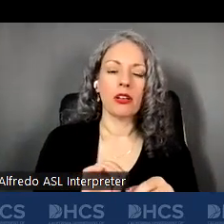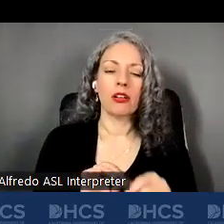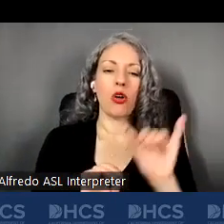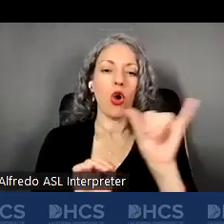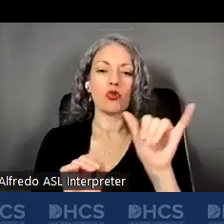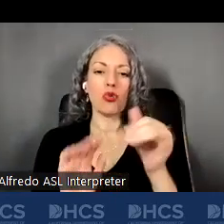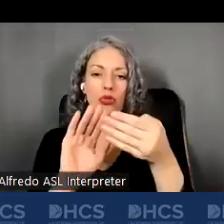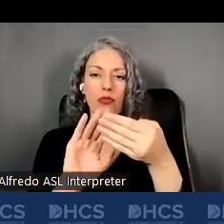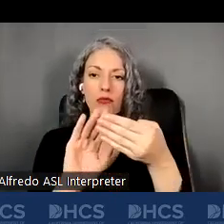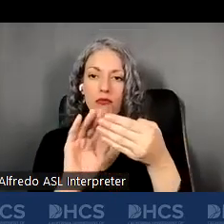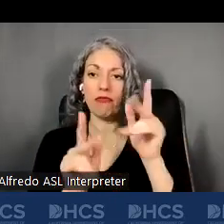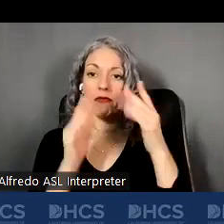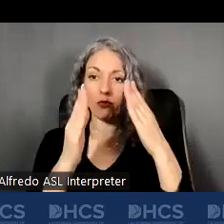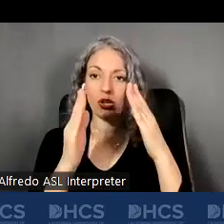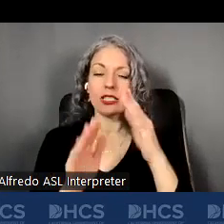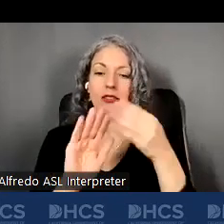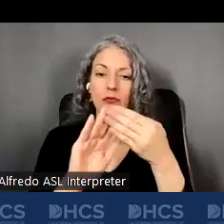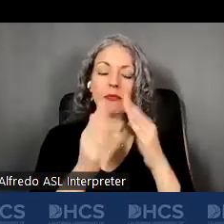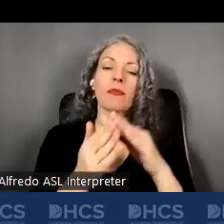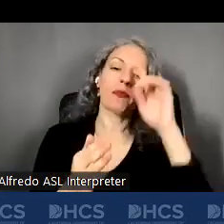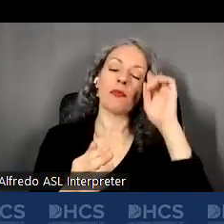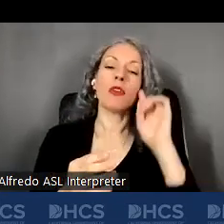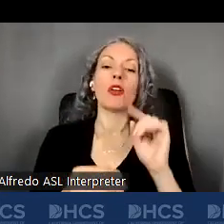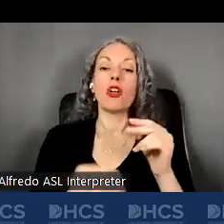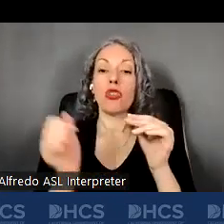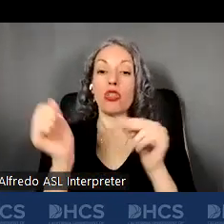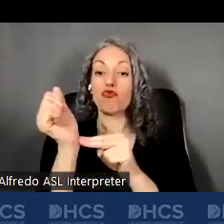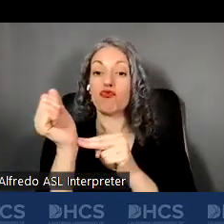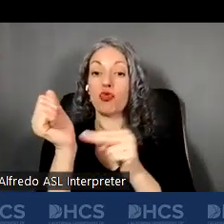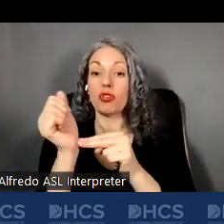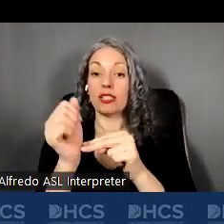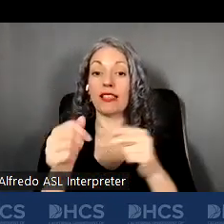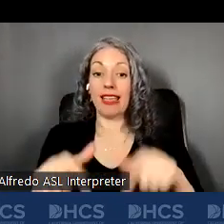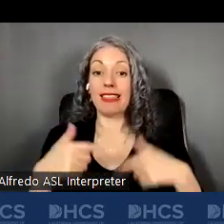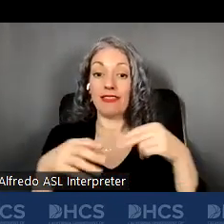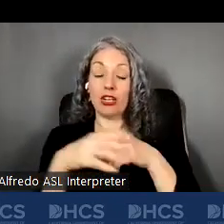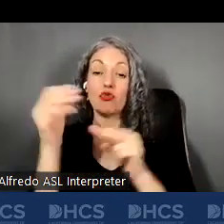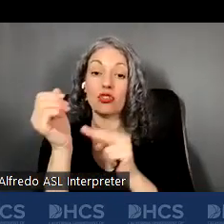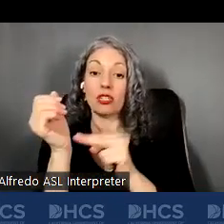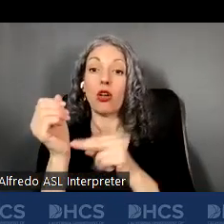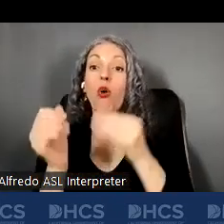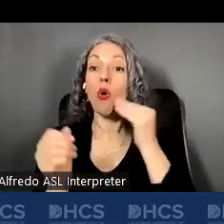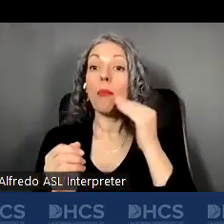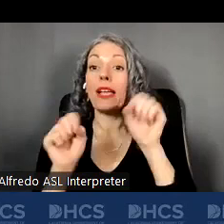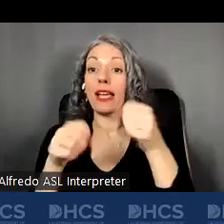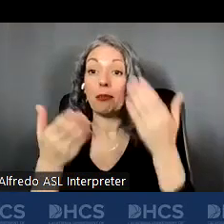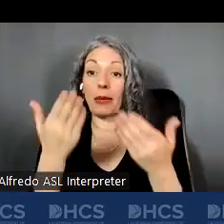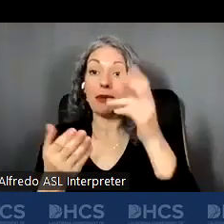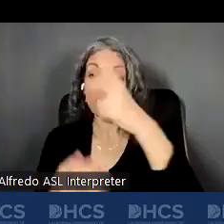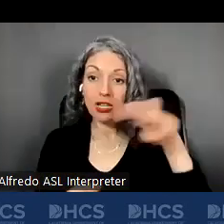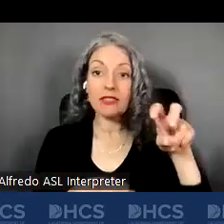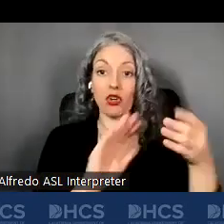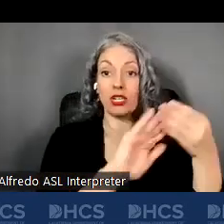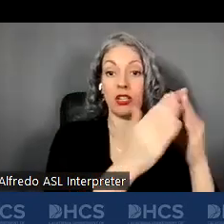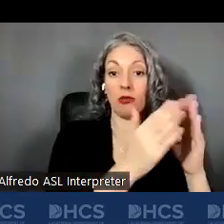population that are nursing facility residents, but could transition into the community. And then this